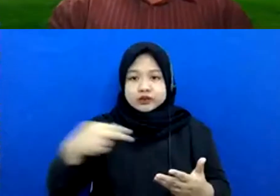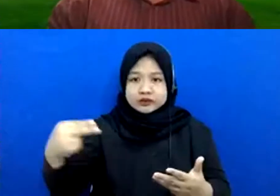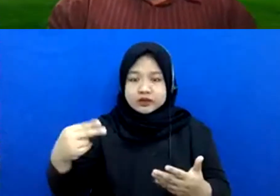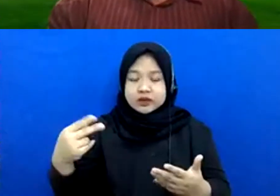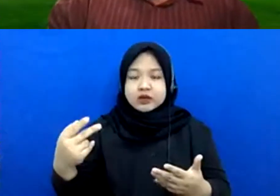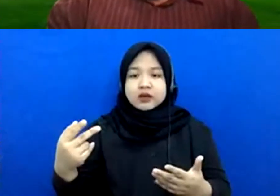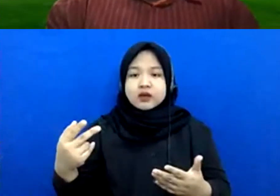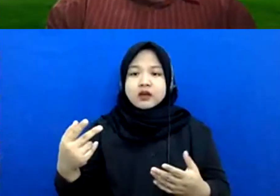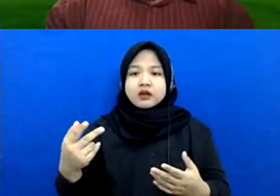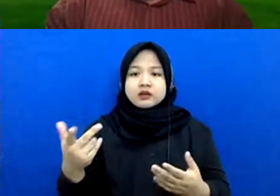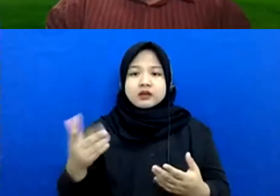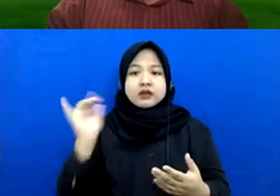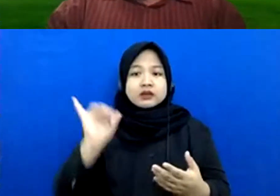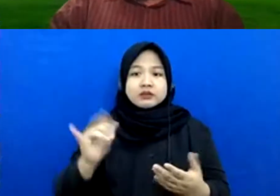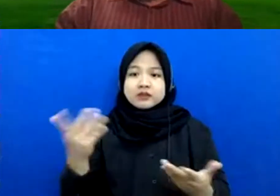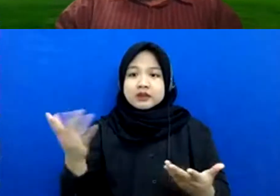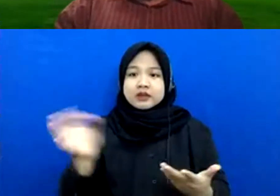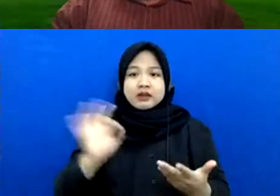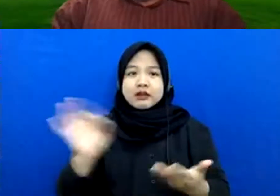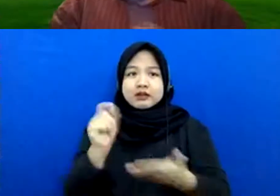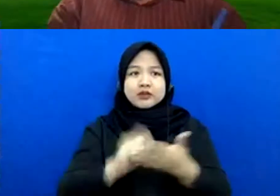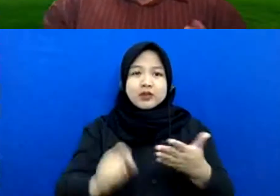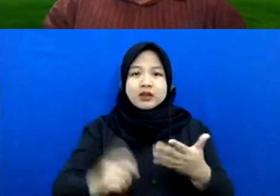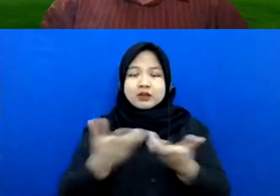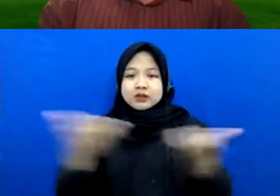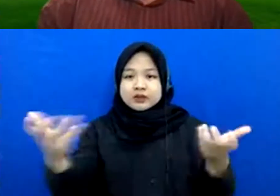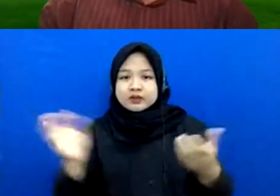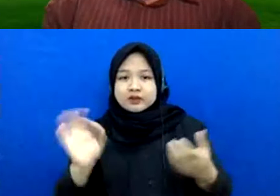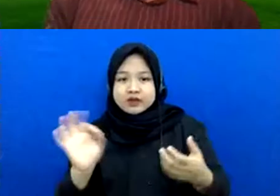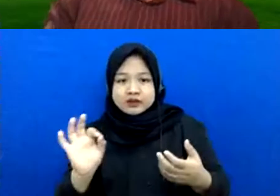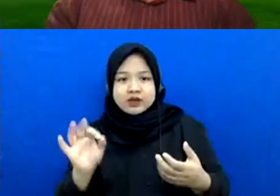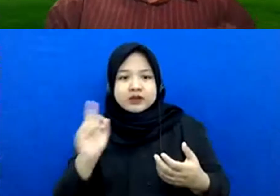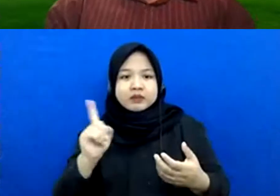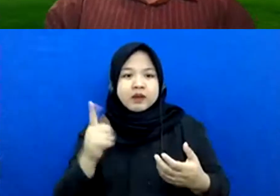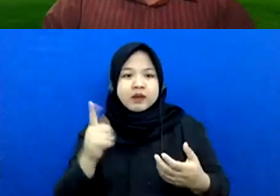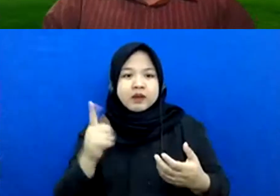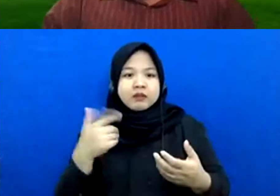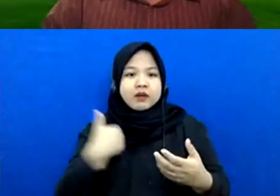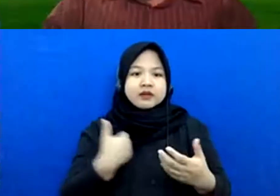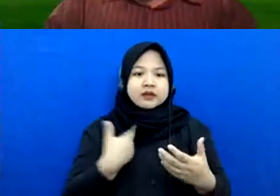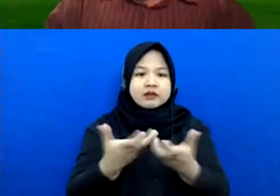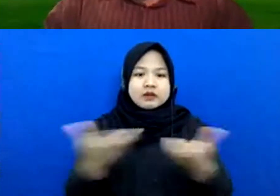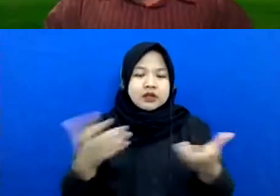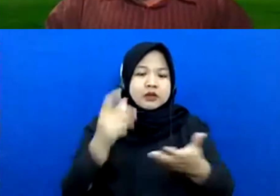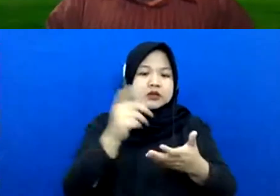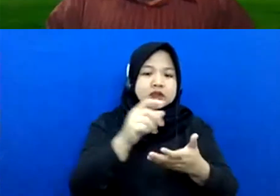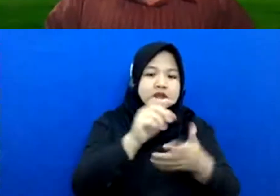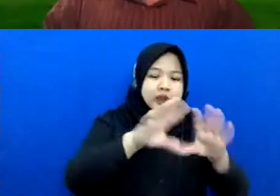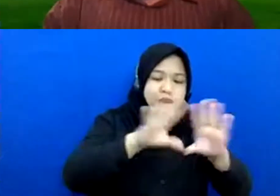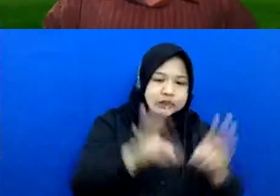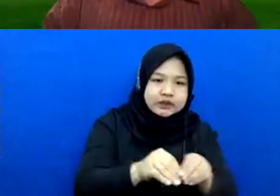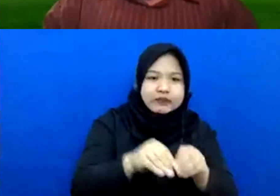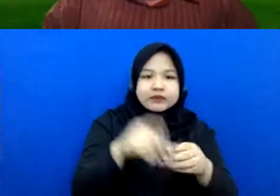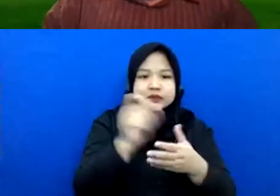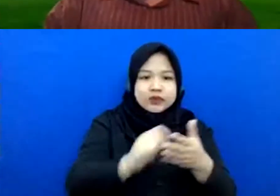you technically don't have inclusive schools anymore, because you had that demarcation between inclusive and not inclusive schools. And